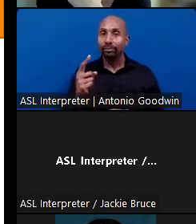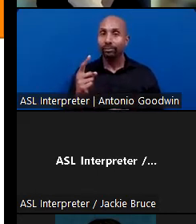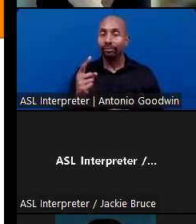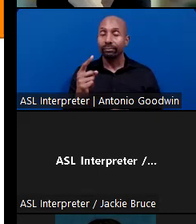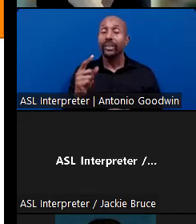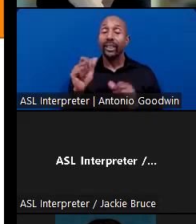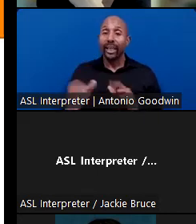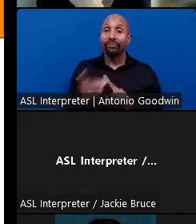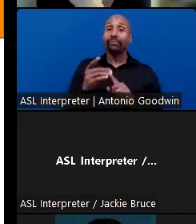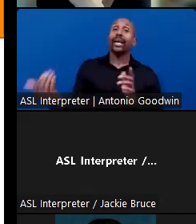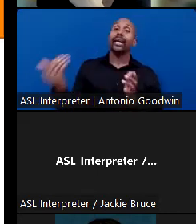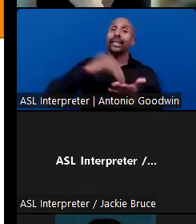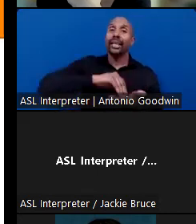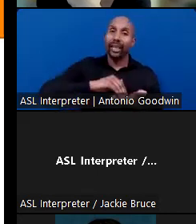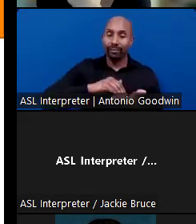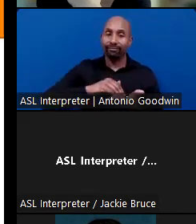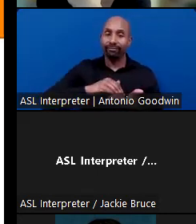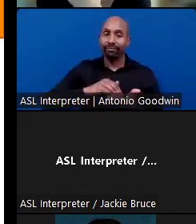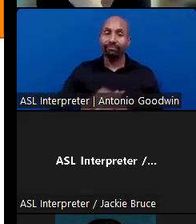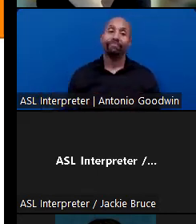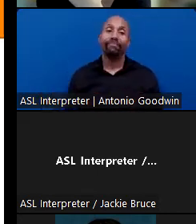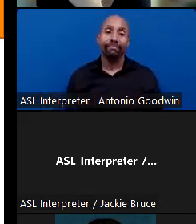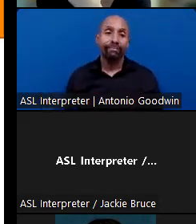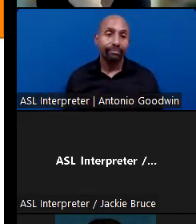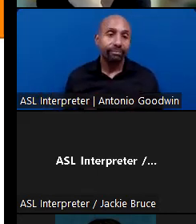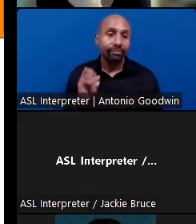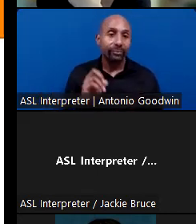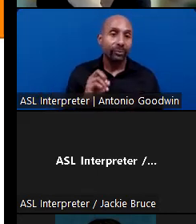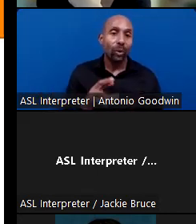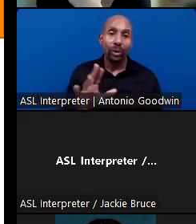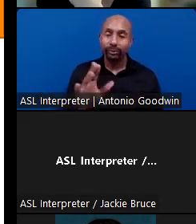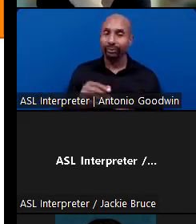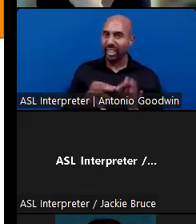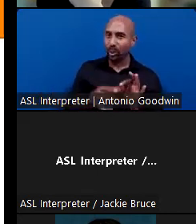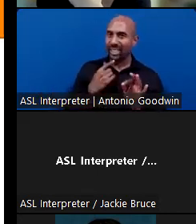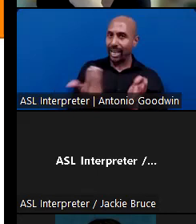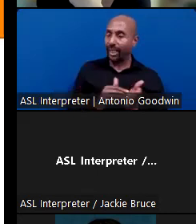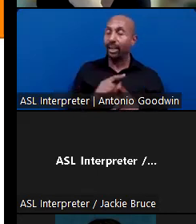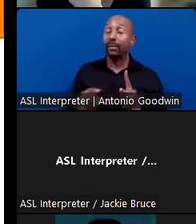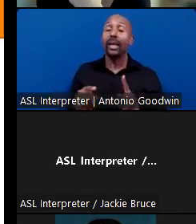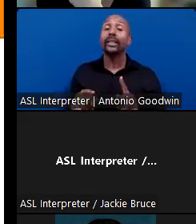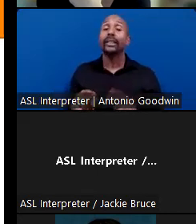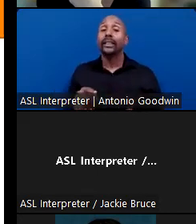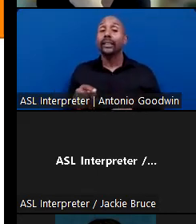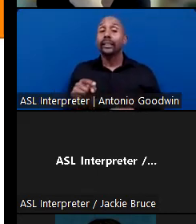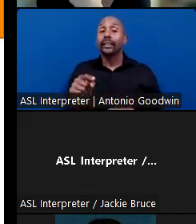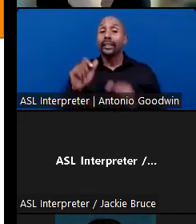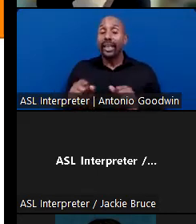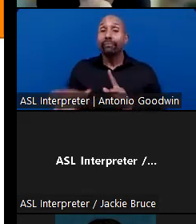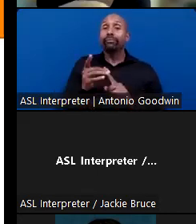anyway. For many people, taking this medication really